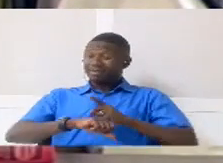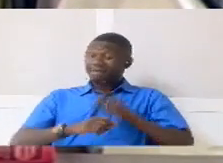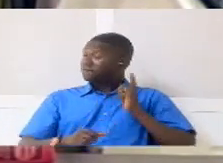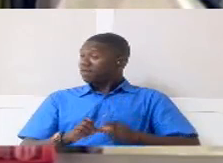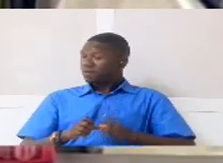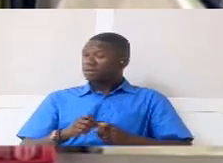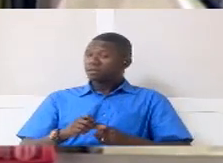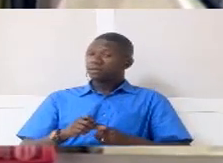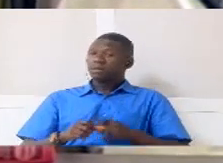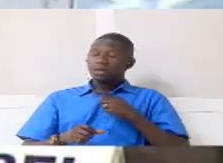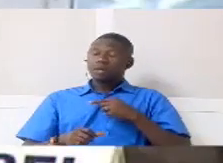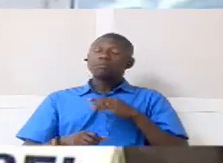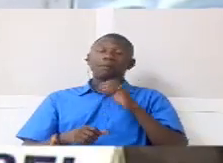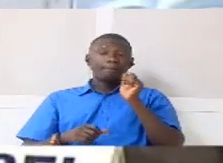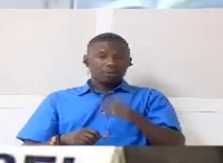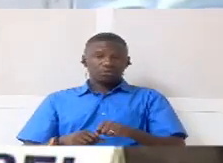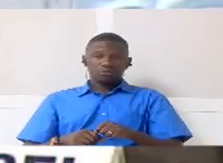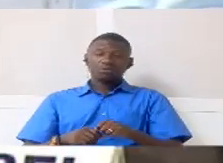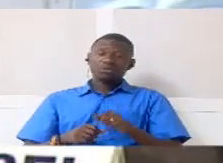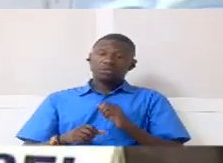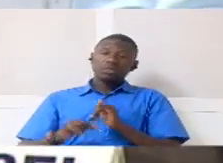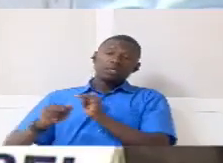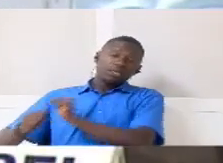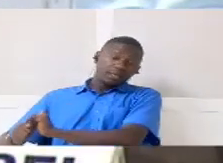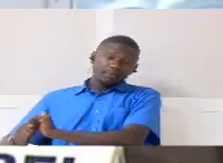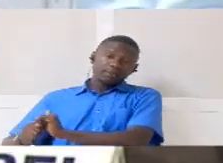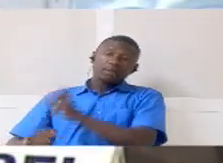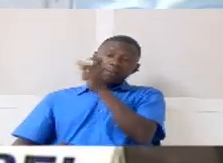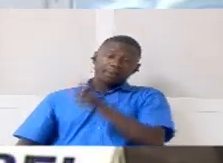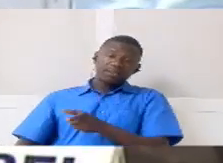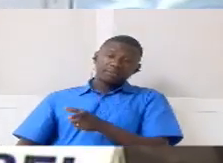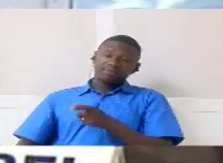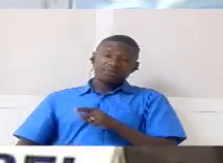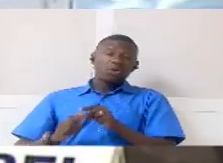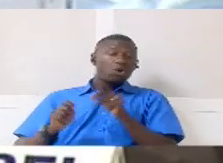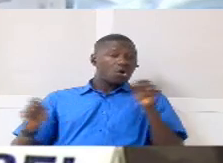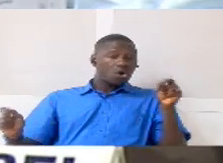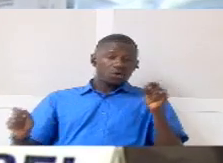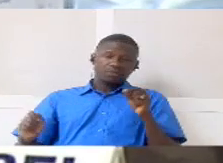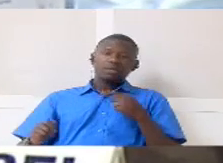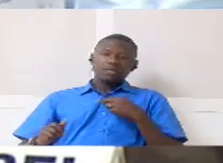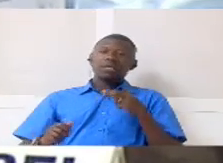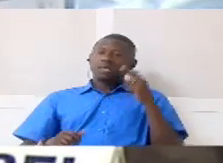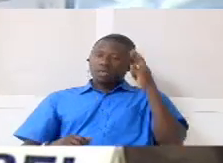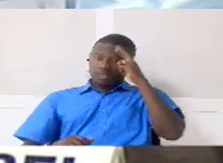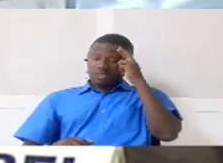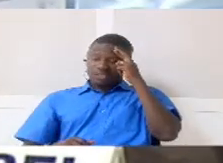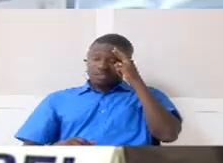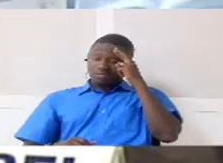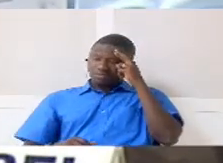the accused in custody for so long as may reasonably be necessary.